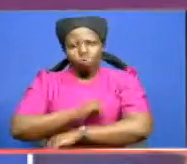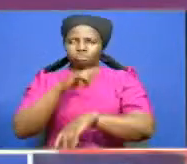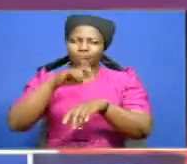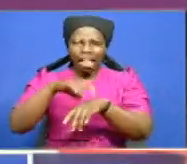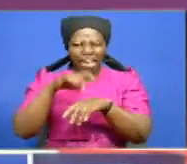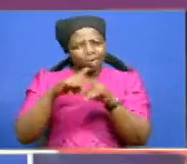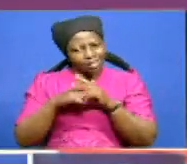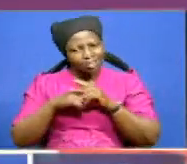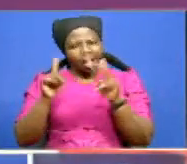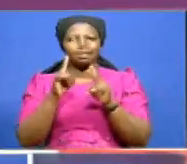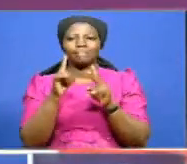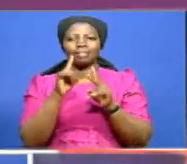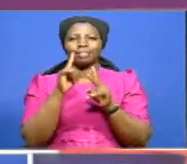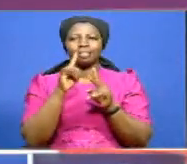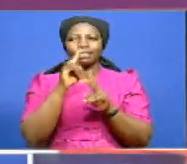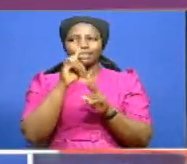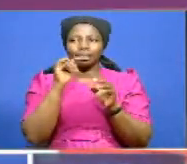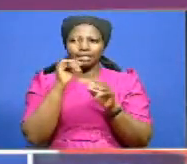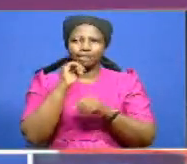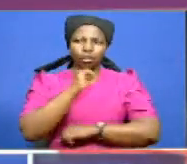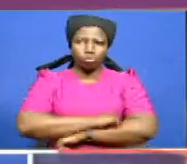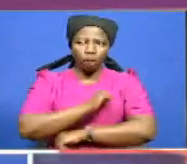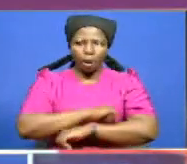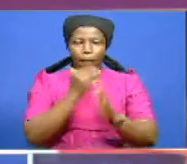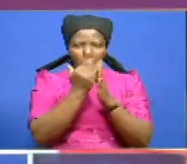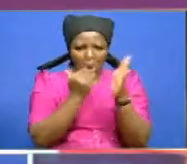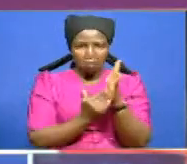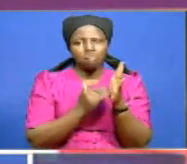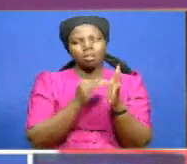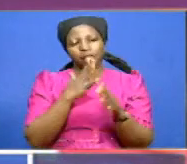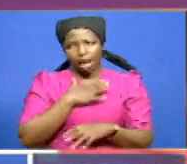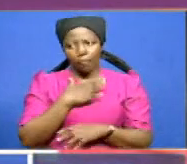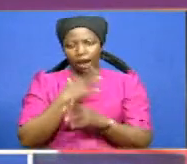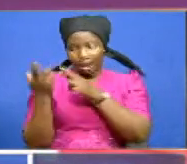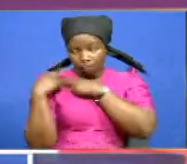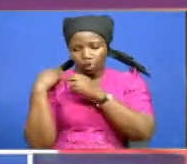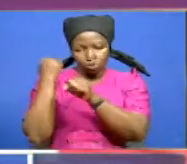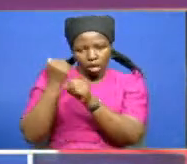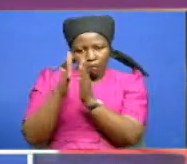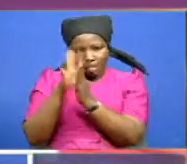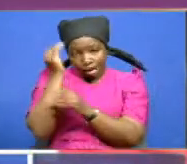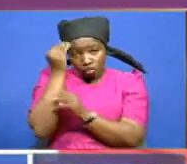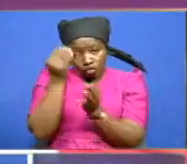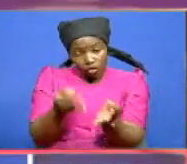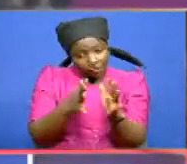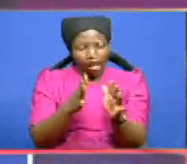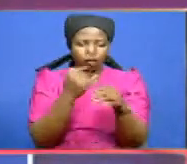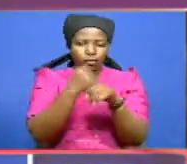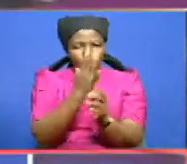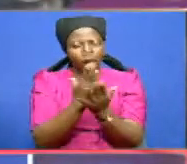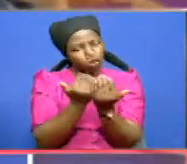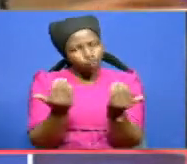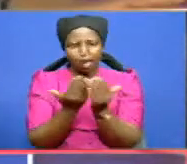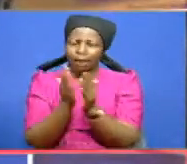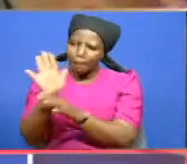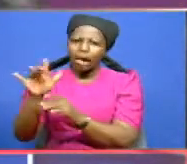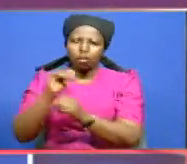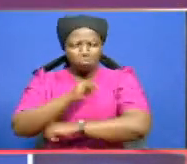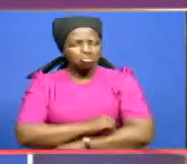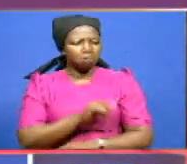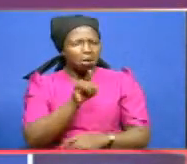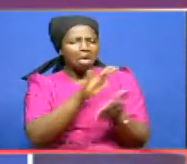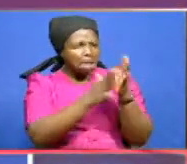calendar. It is our responsibility to work with the education officials to ensure that the children are in school. Those excuses that people make about, oh, my